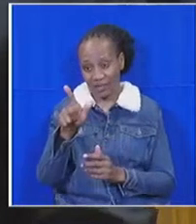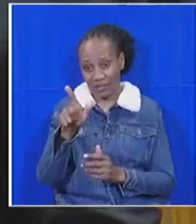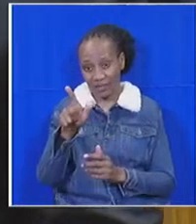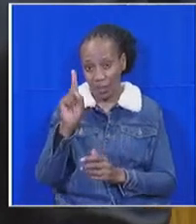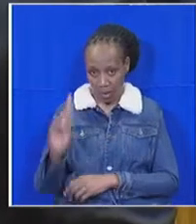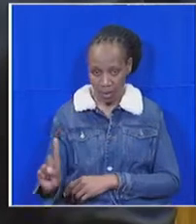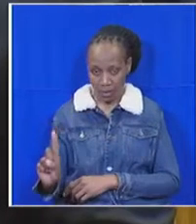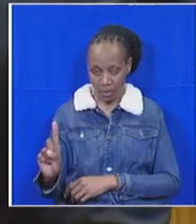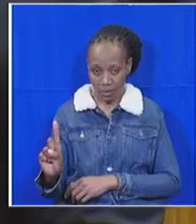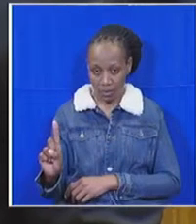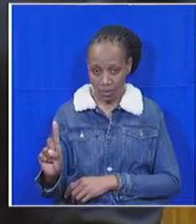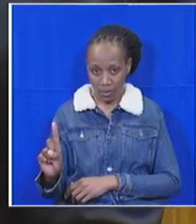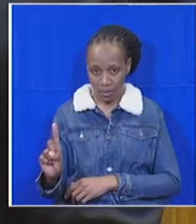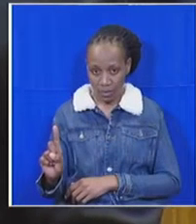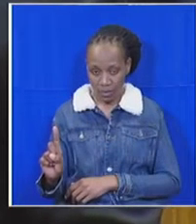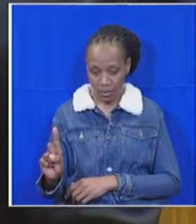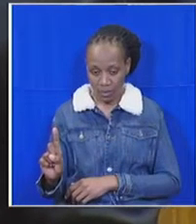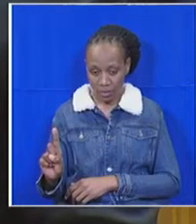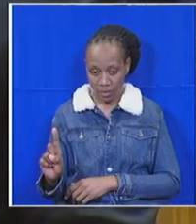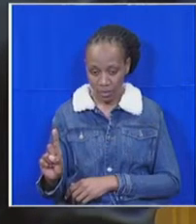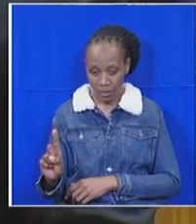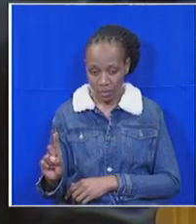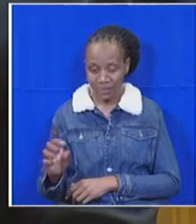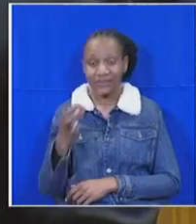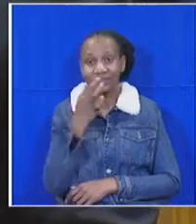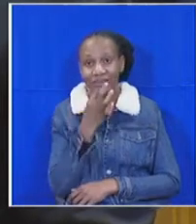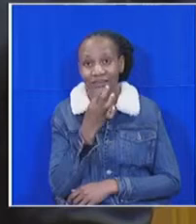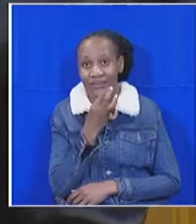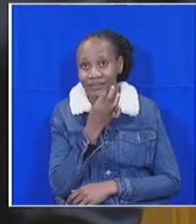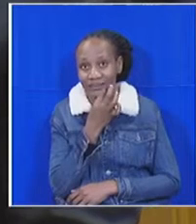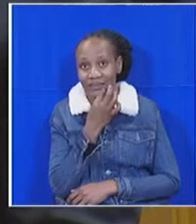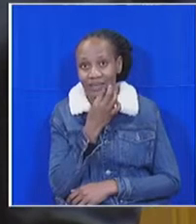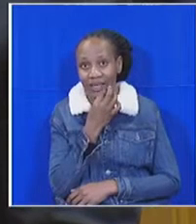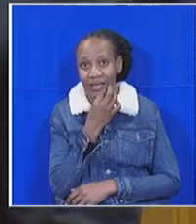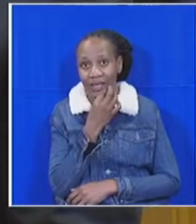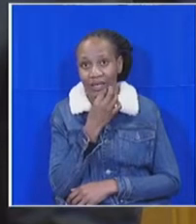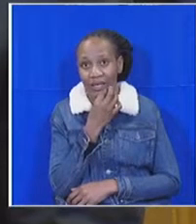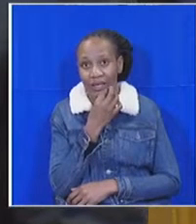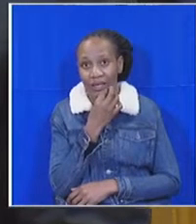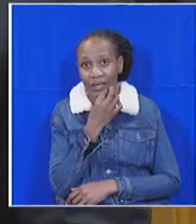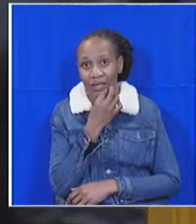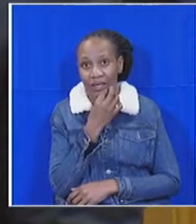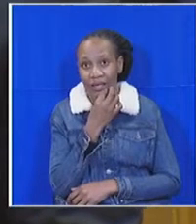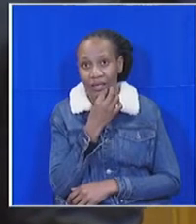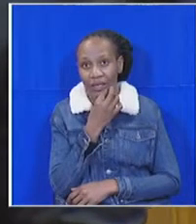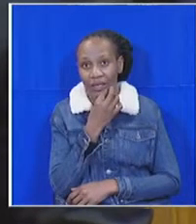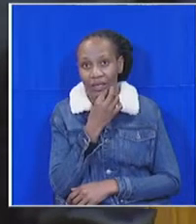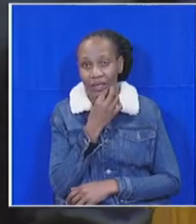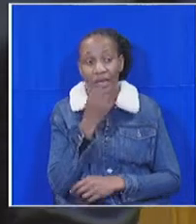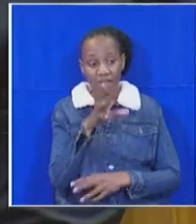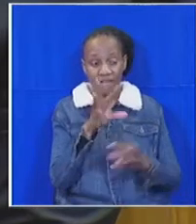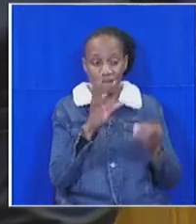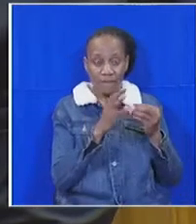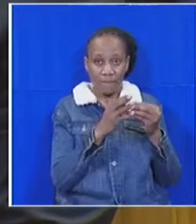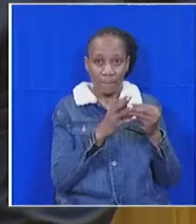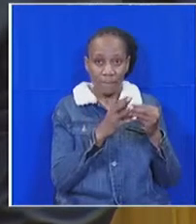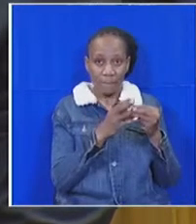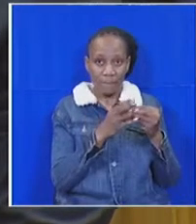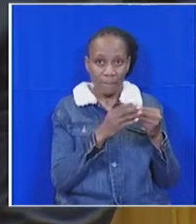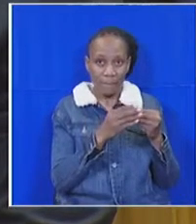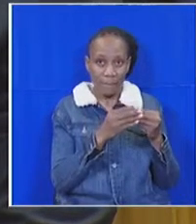1371. 1371 applies to the form and placement of questions. It refers specifically to a member. If one looks